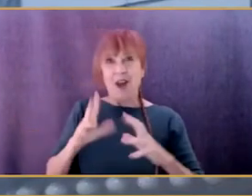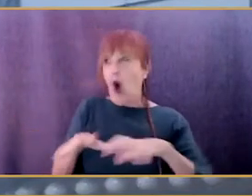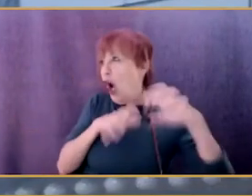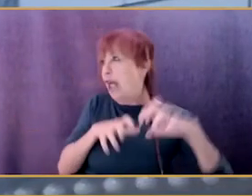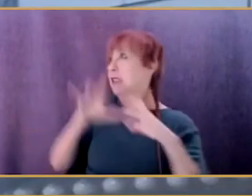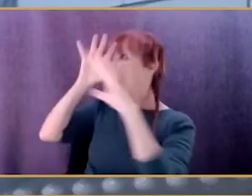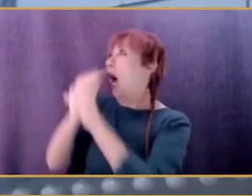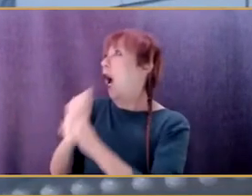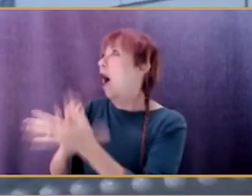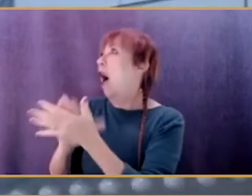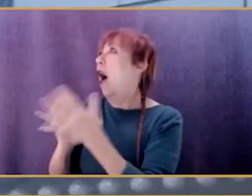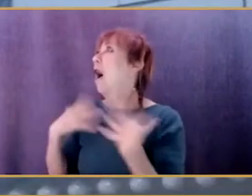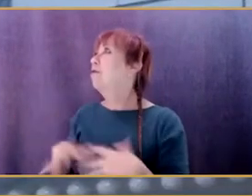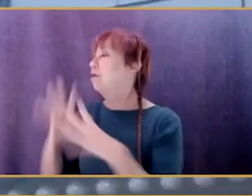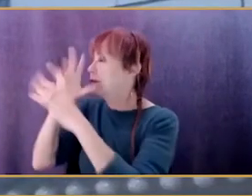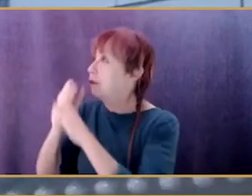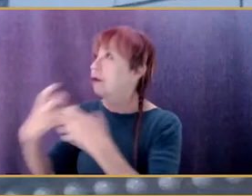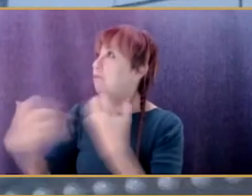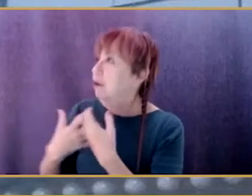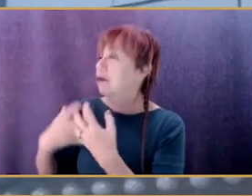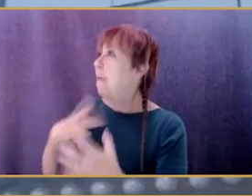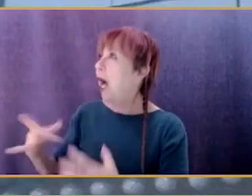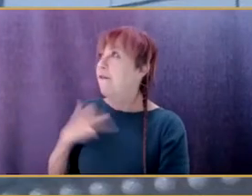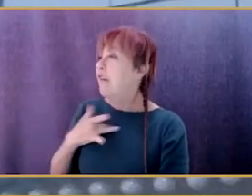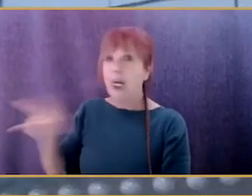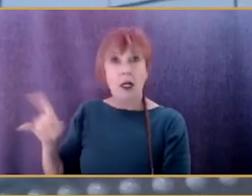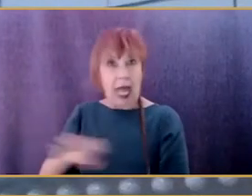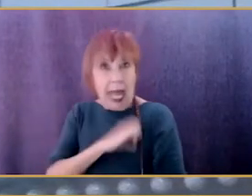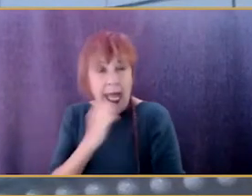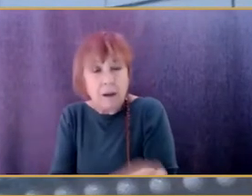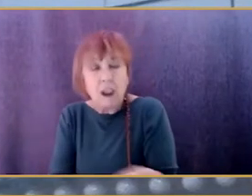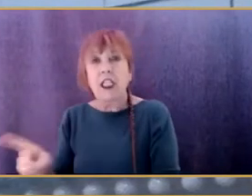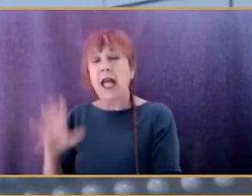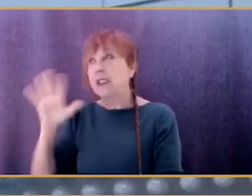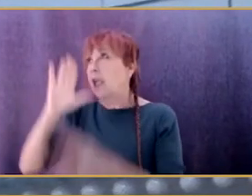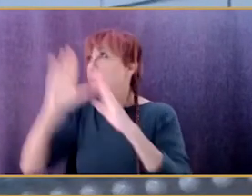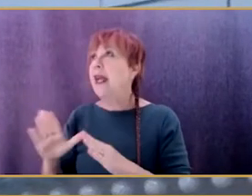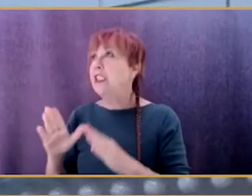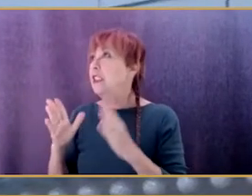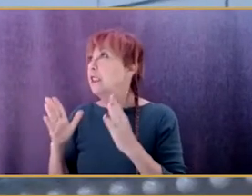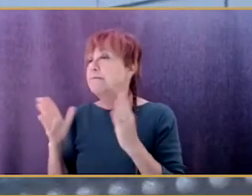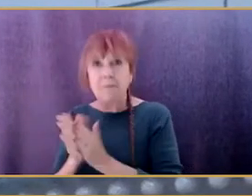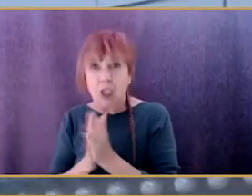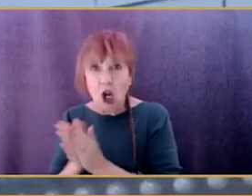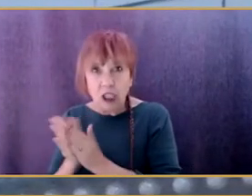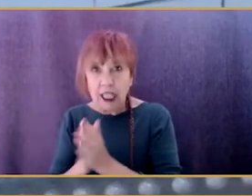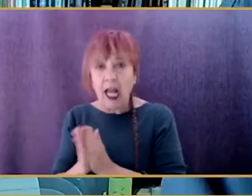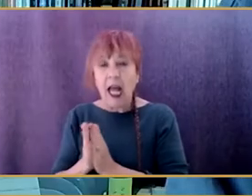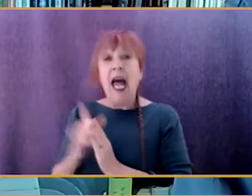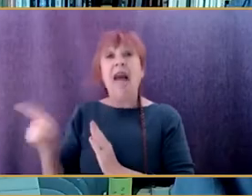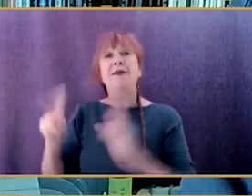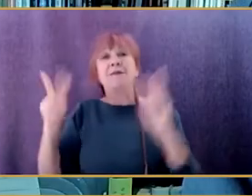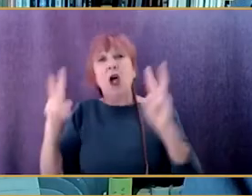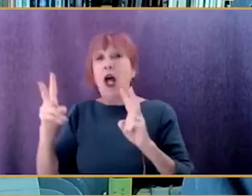getters People were responding to their work People were responding to its spontaneity, its energy And its incredible urgency And